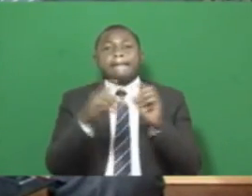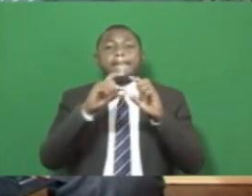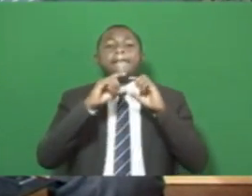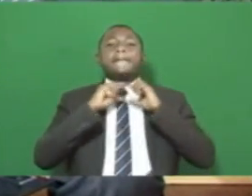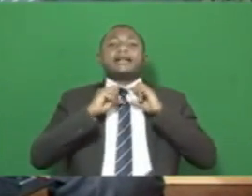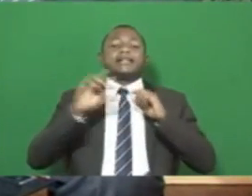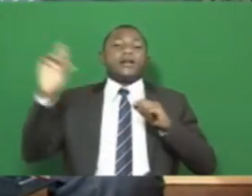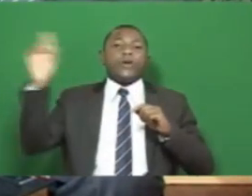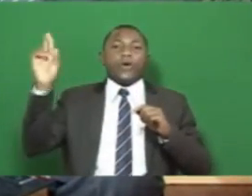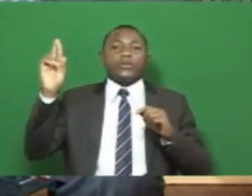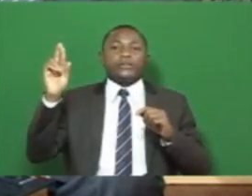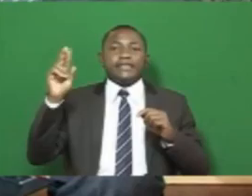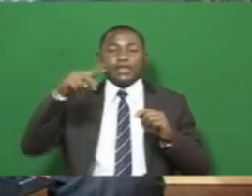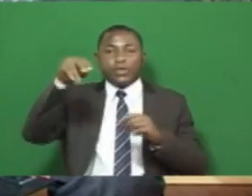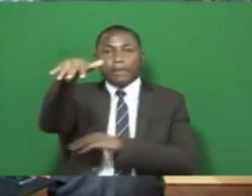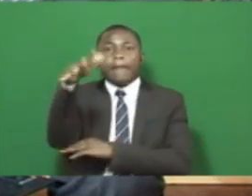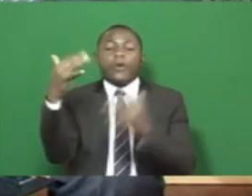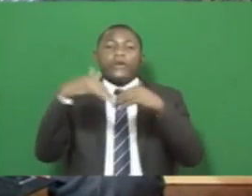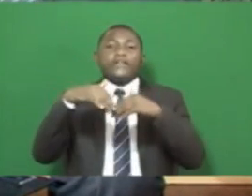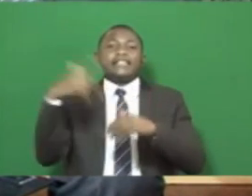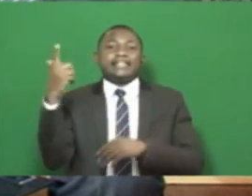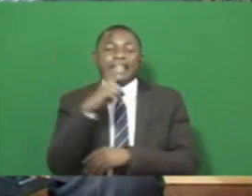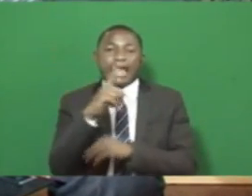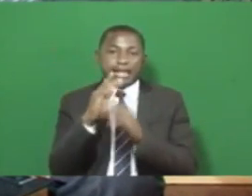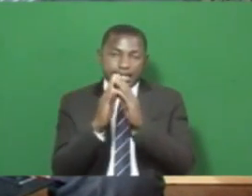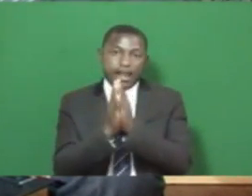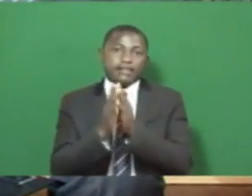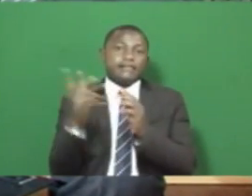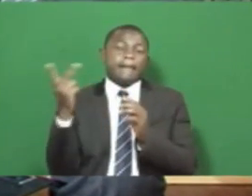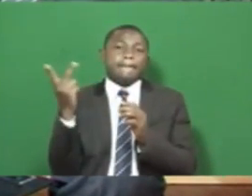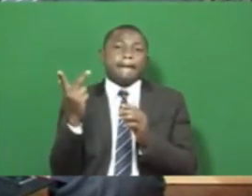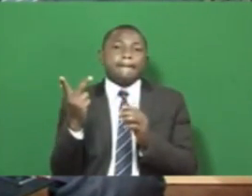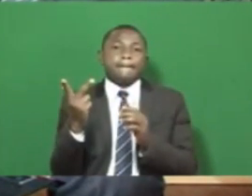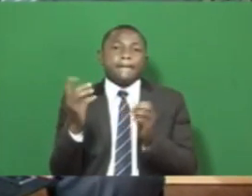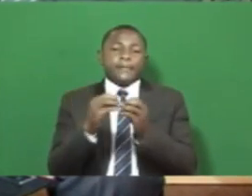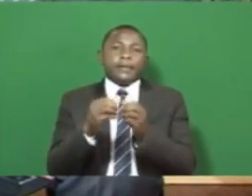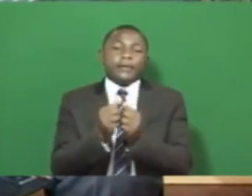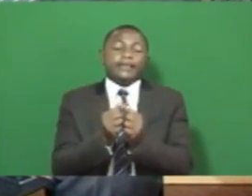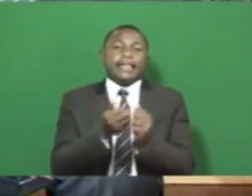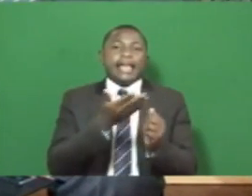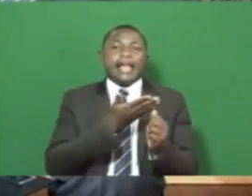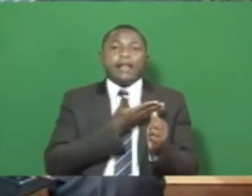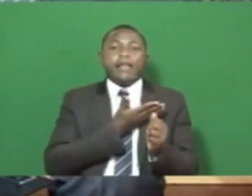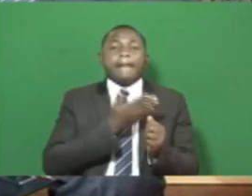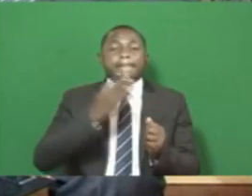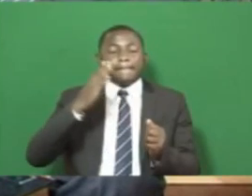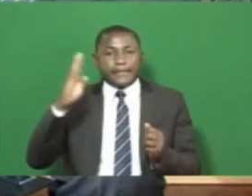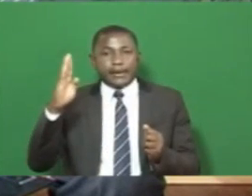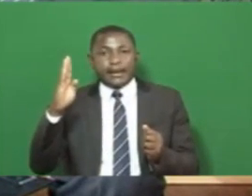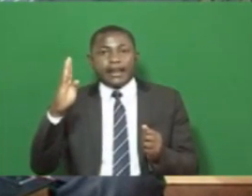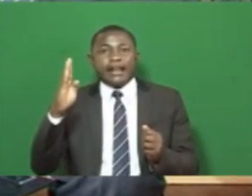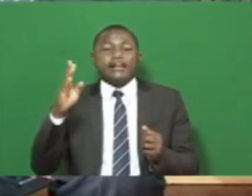Conference of the Seventh Day Adventist Church pamwe chete navakastori Betera vari Assistant Publishing Director